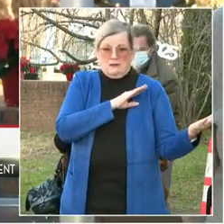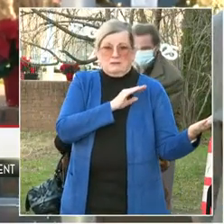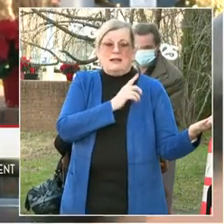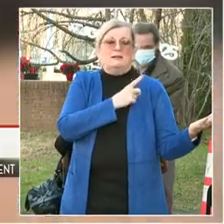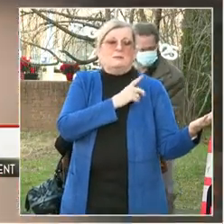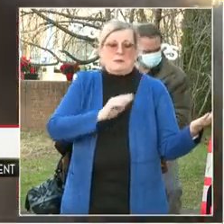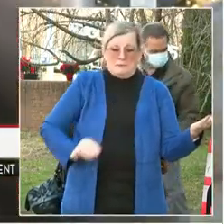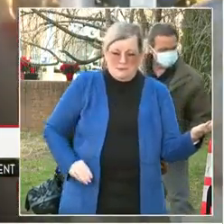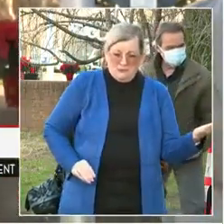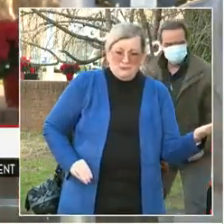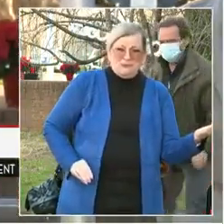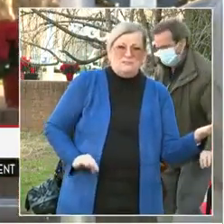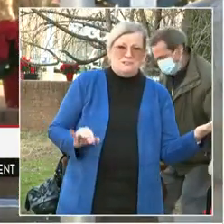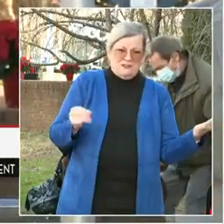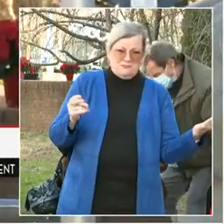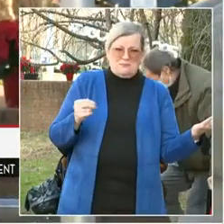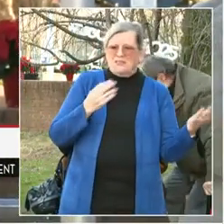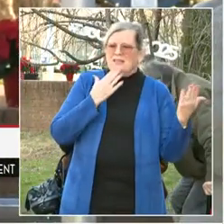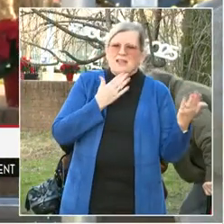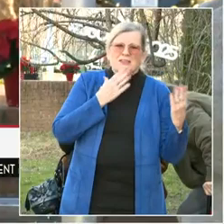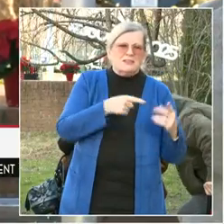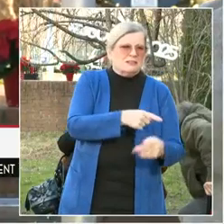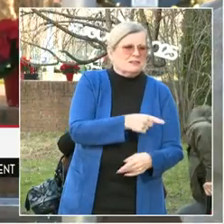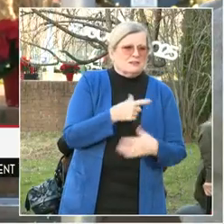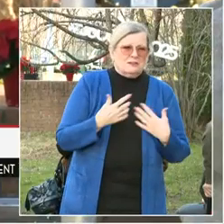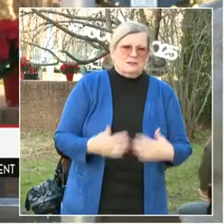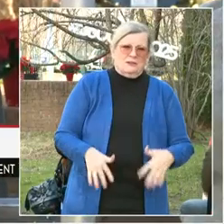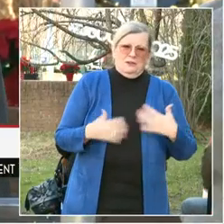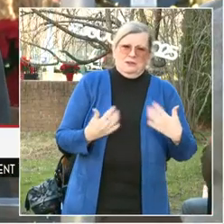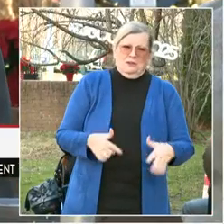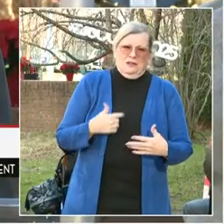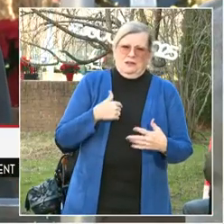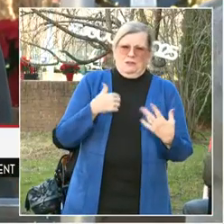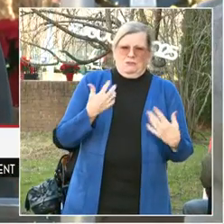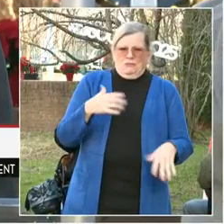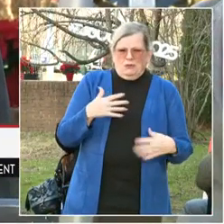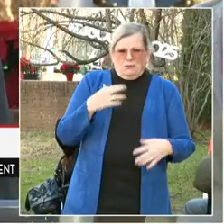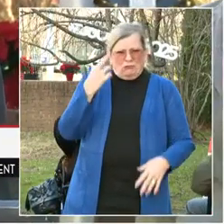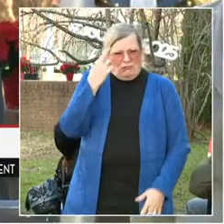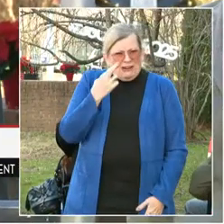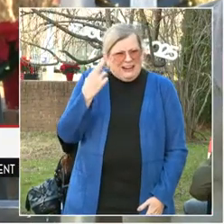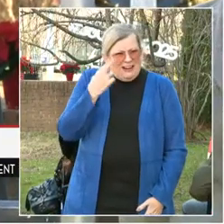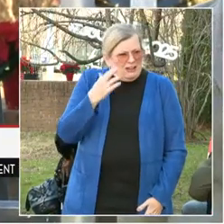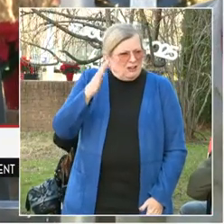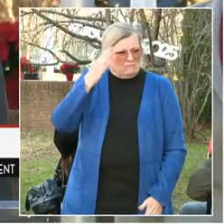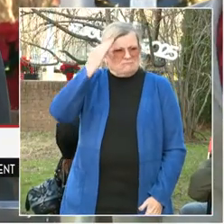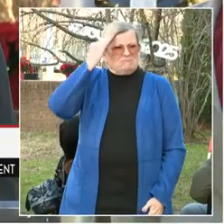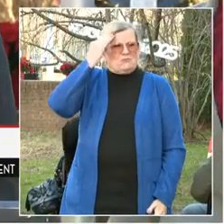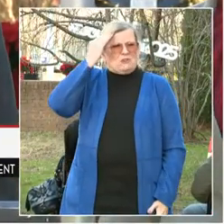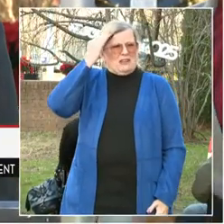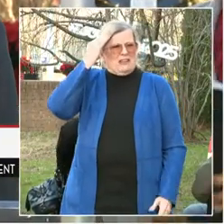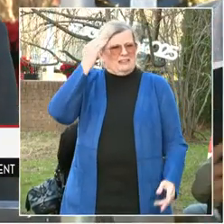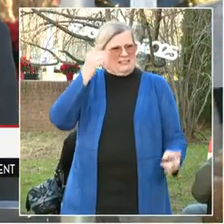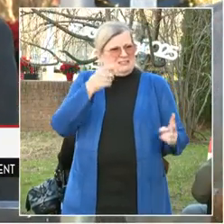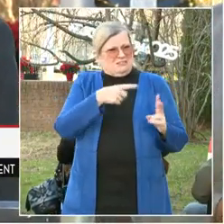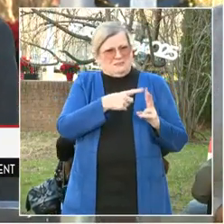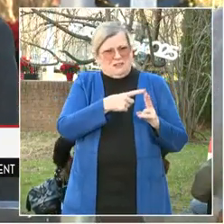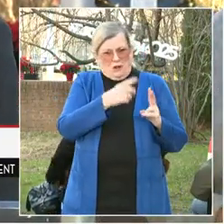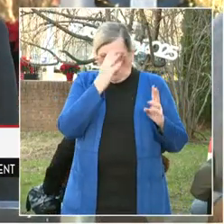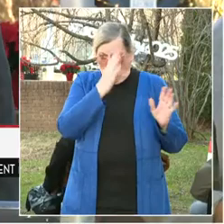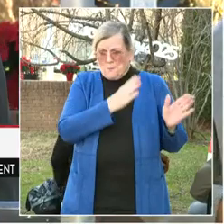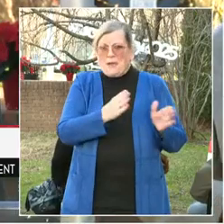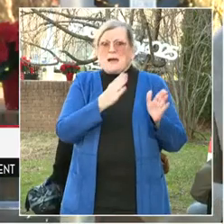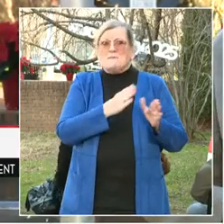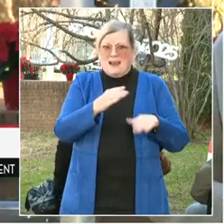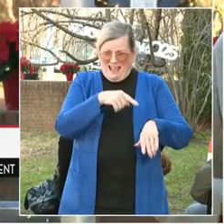And I want to thank them because they realize that, just as important as planning, you have to actually resource these plans and put tools in